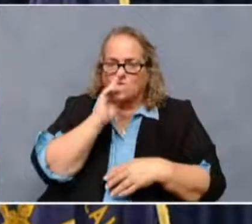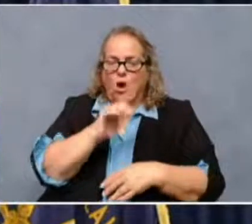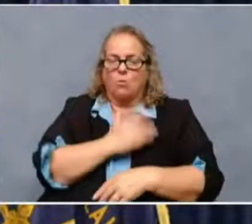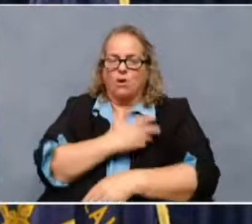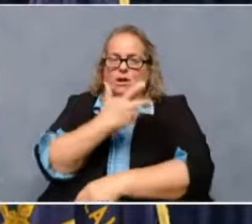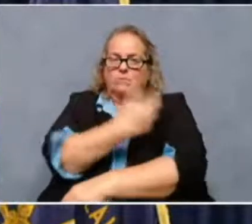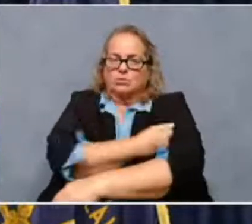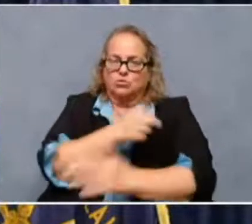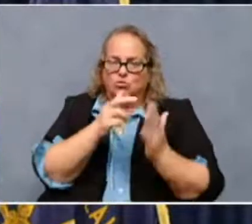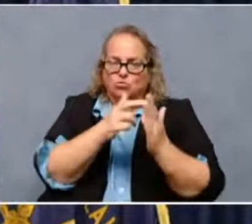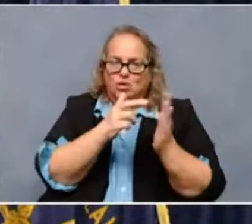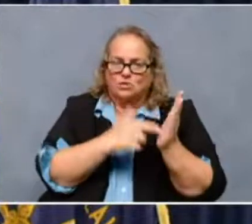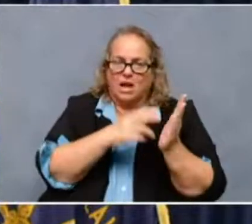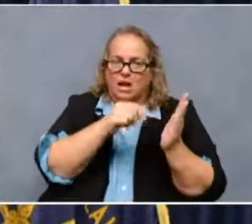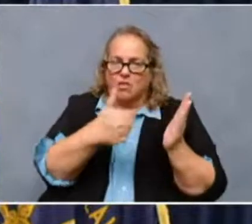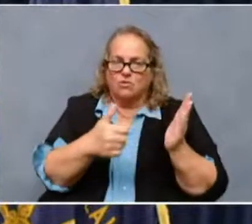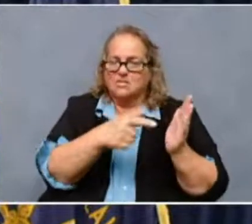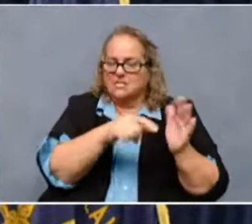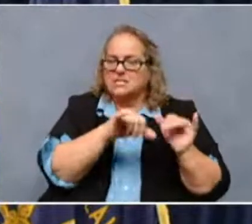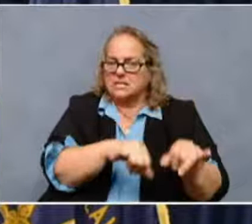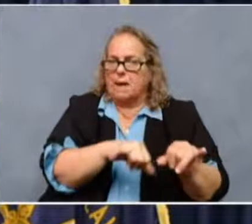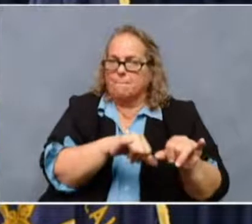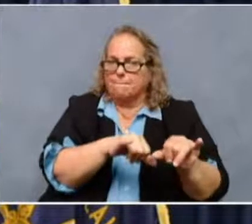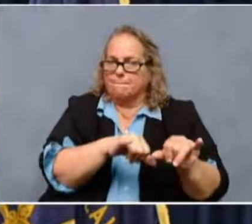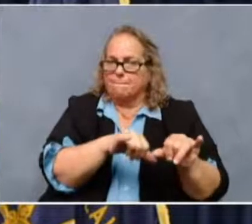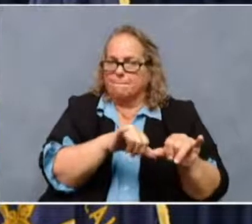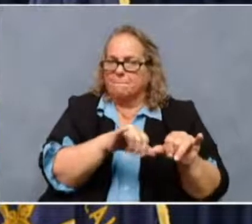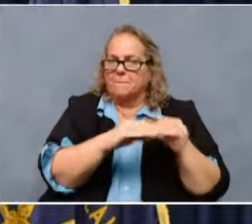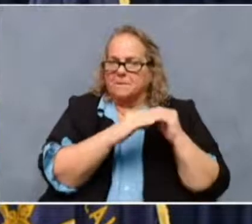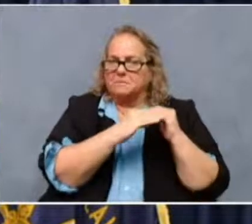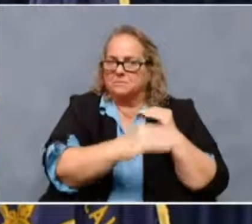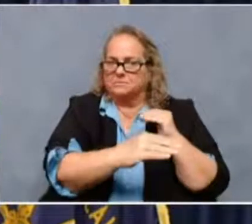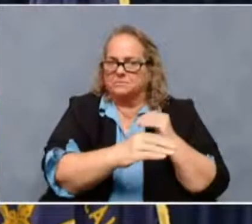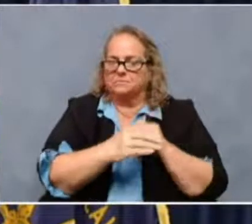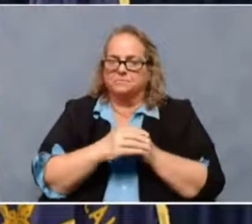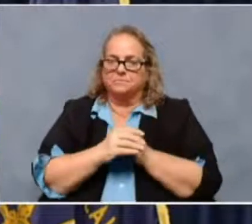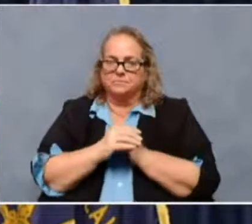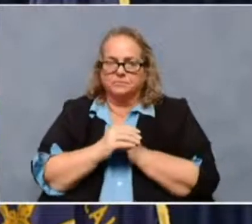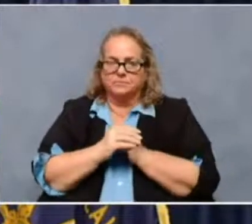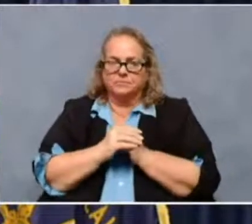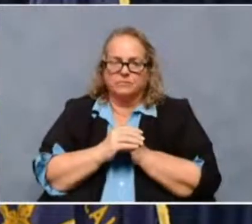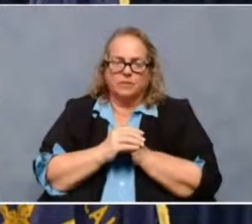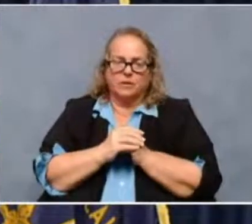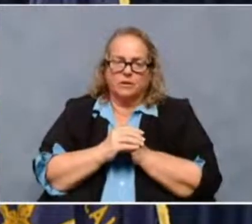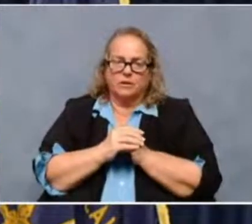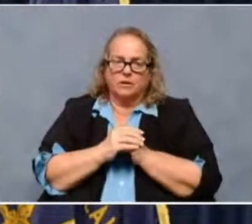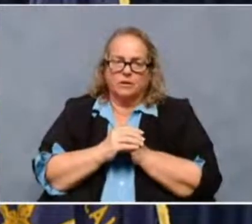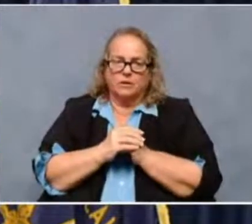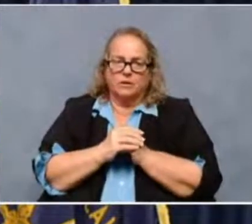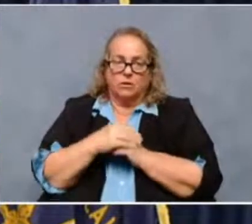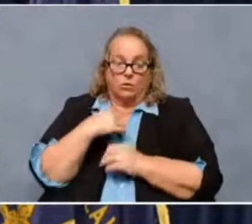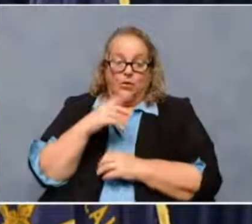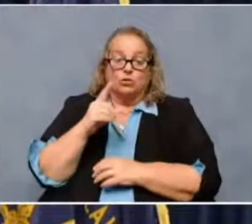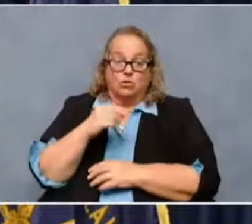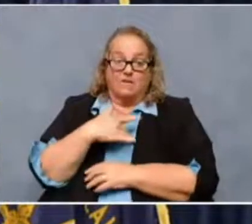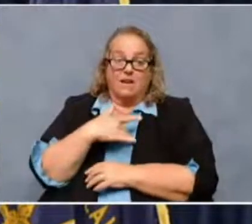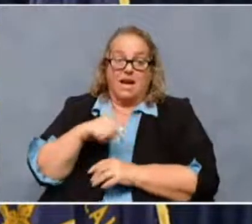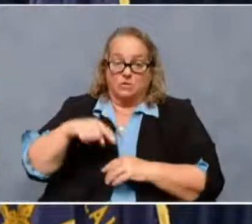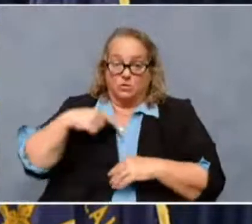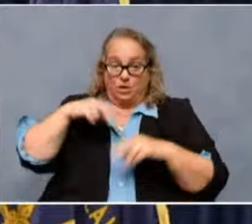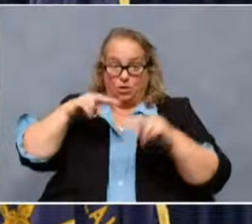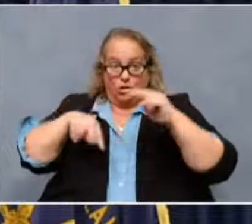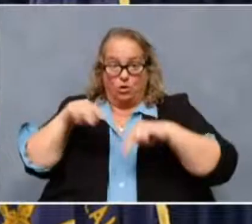that will remain constant. We do believe, though, that as they look through this, we may have